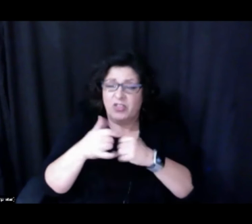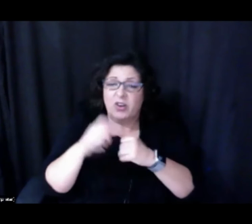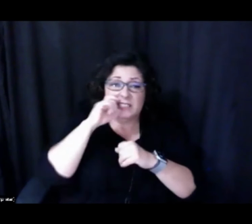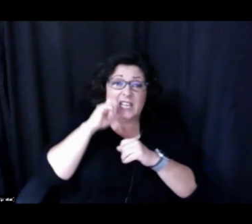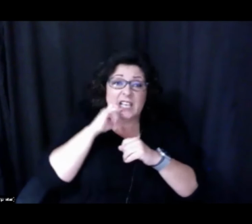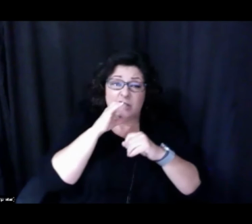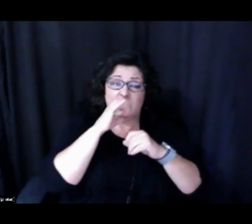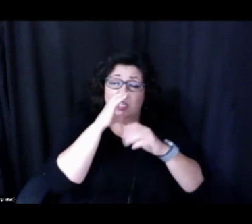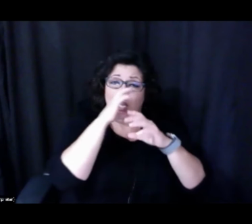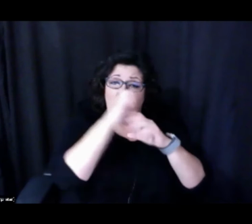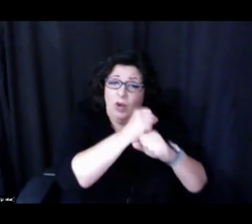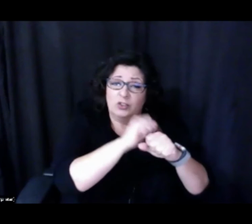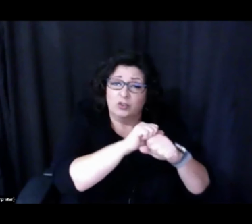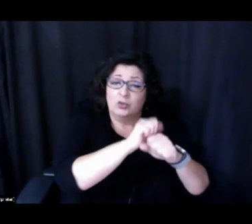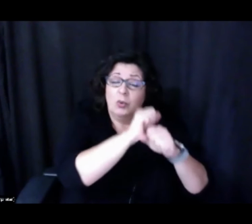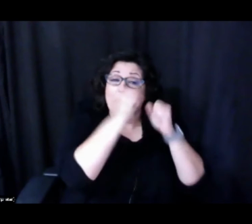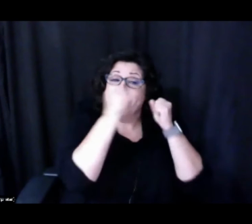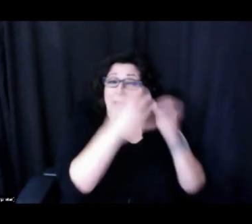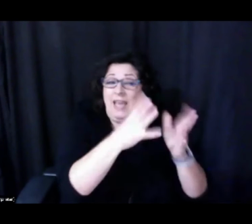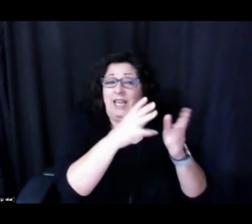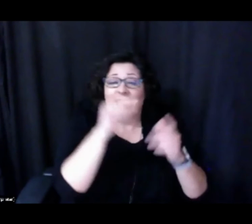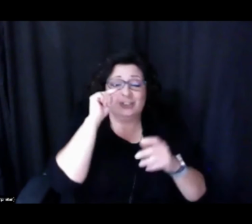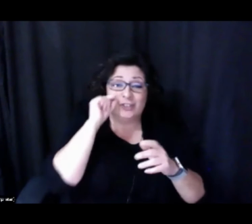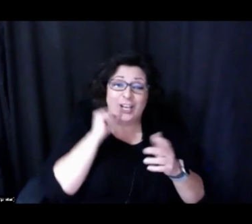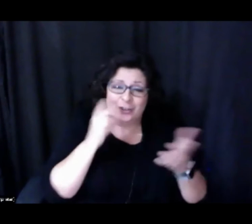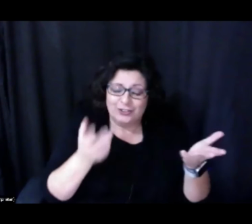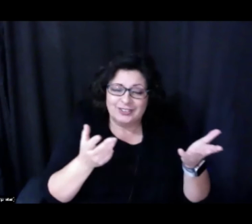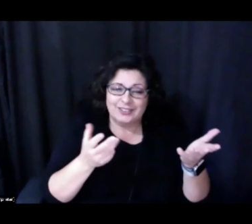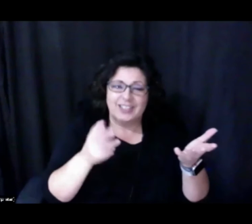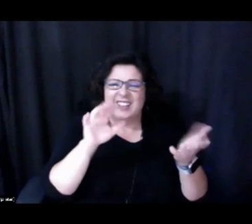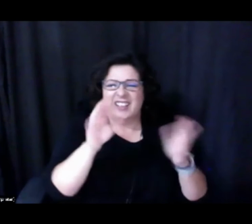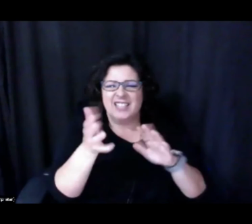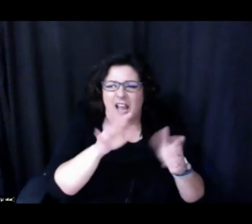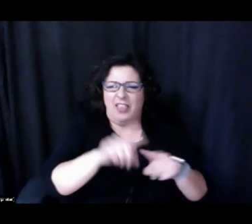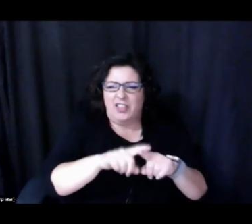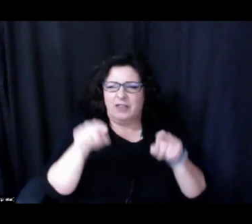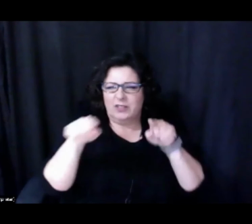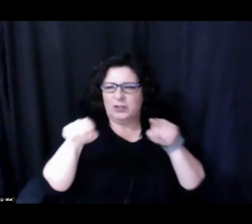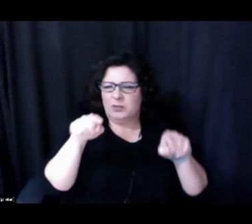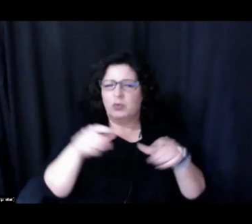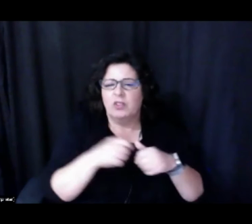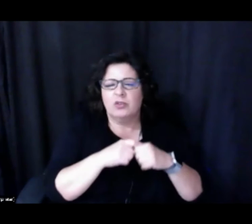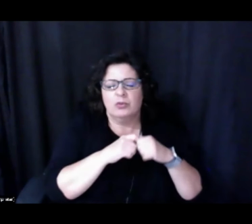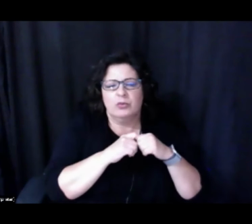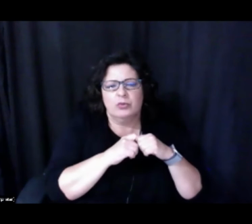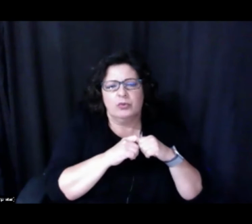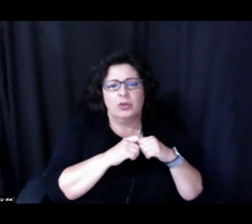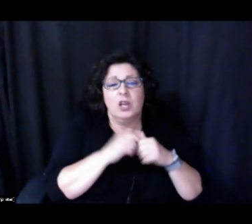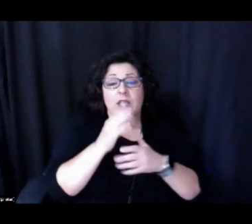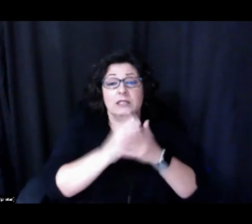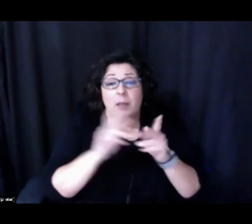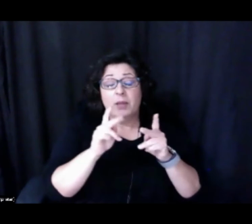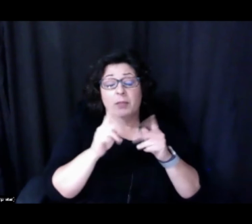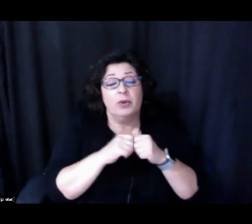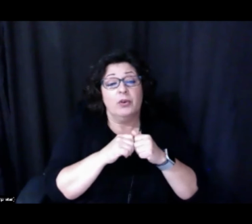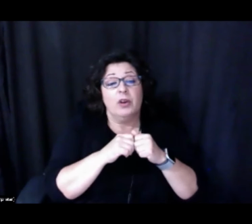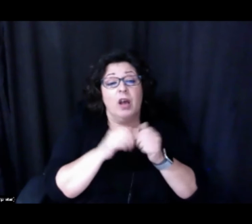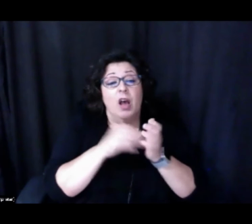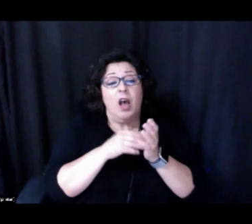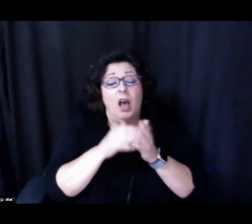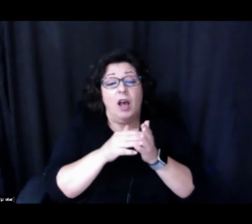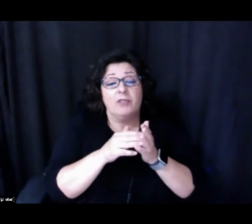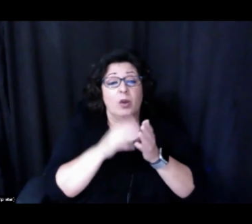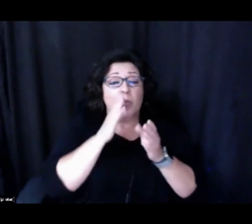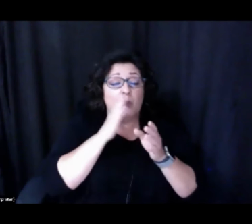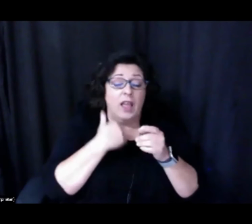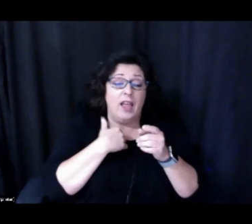all genders or many genders, right? So that's kind of the difference between the two. Some people, they often will line up.